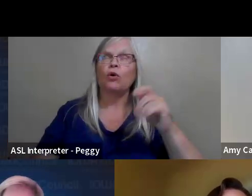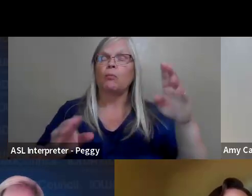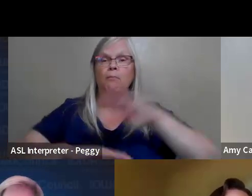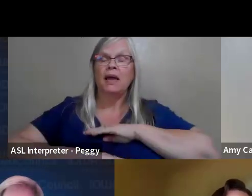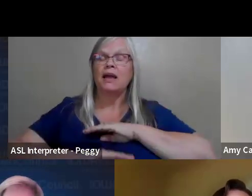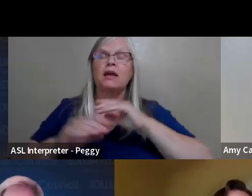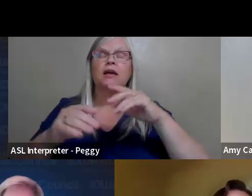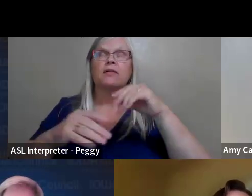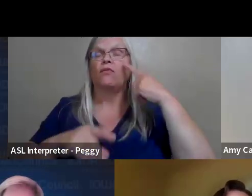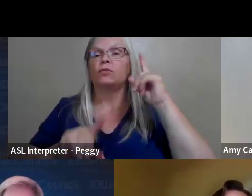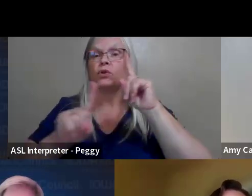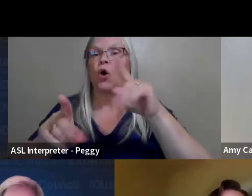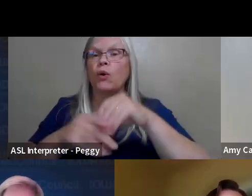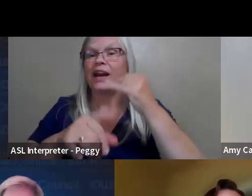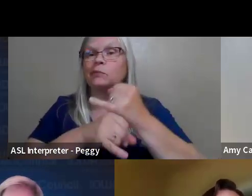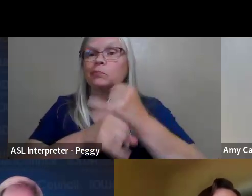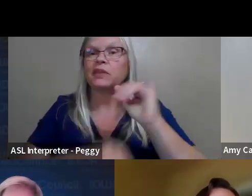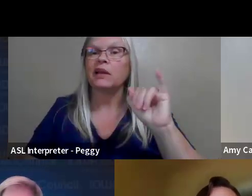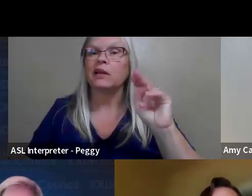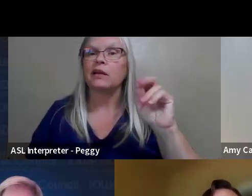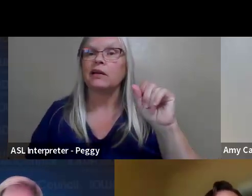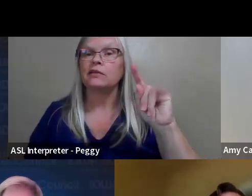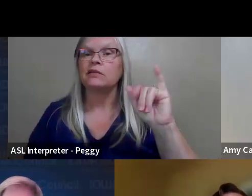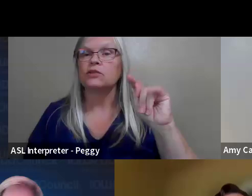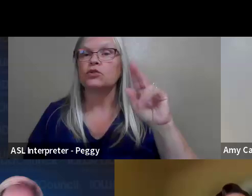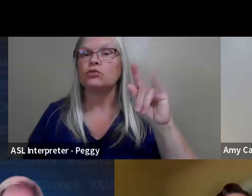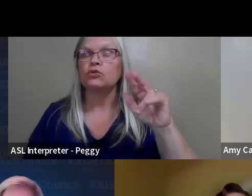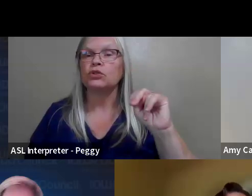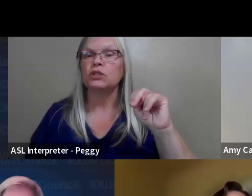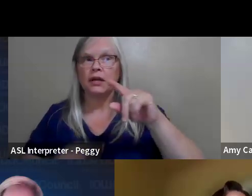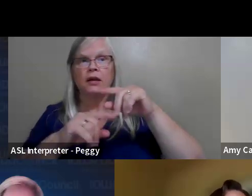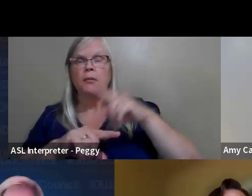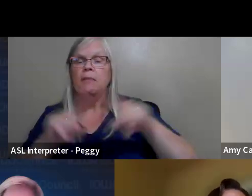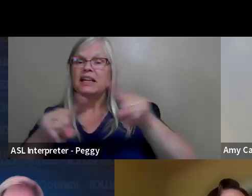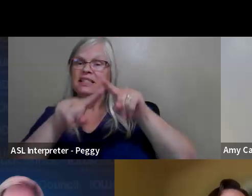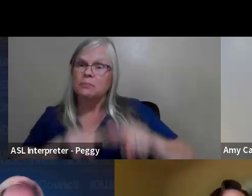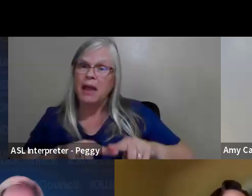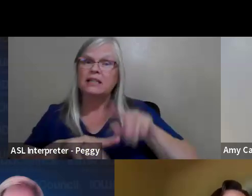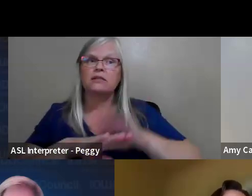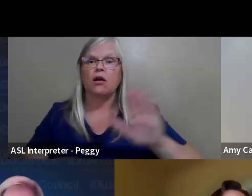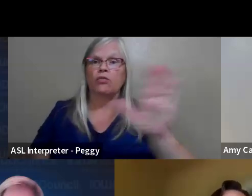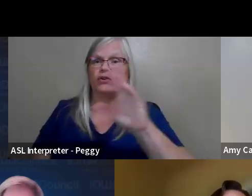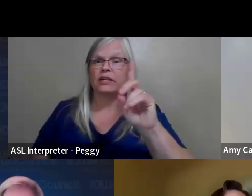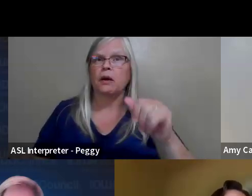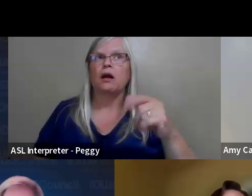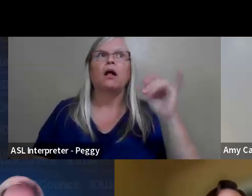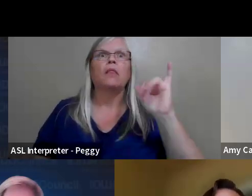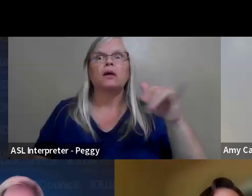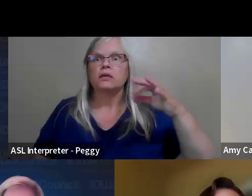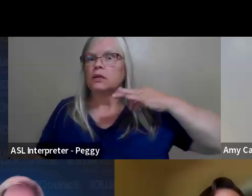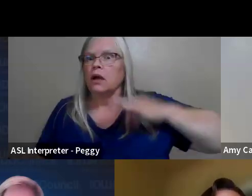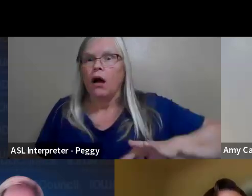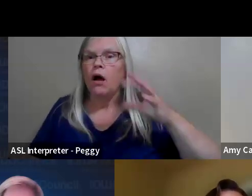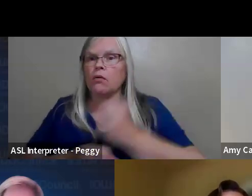but nonetheless need supports and services based on their disability. This is huge. We've been trying to get this ever